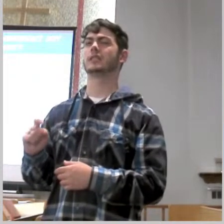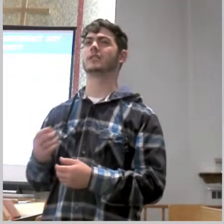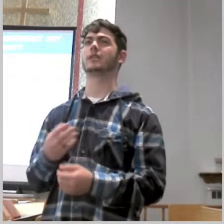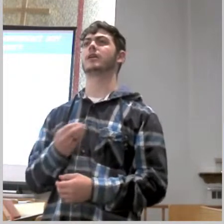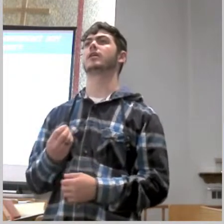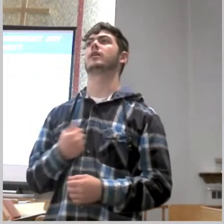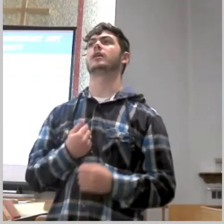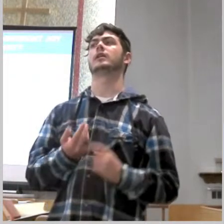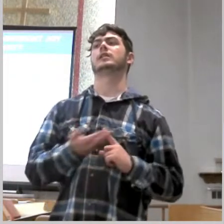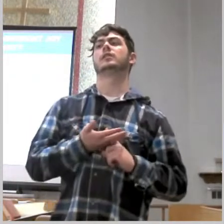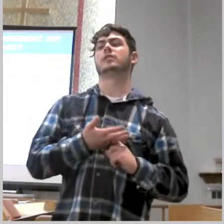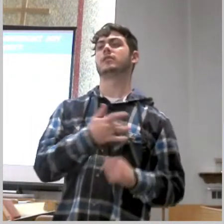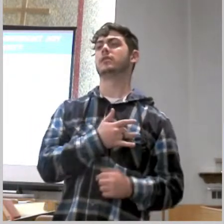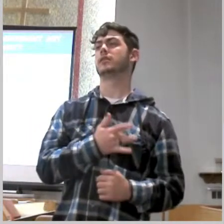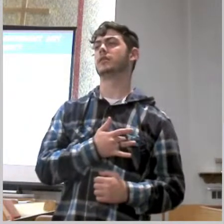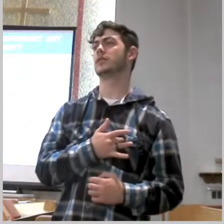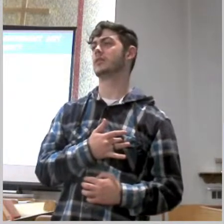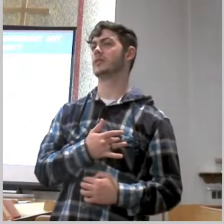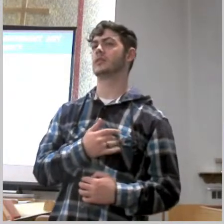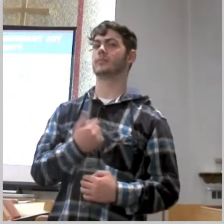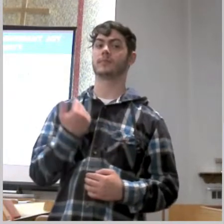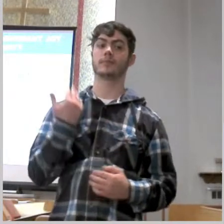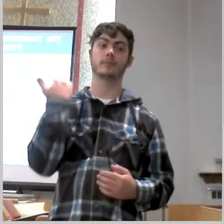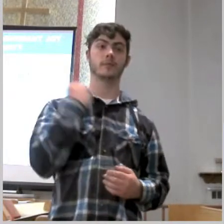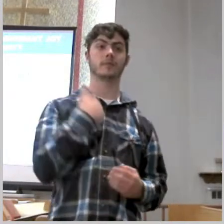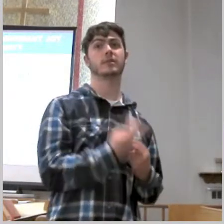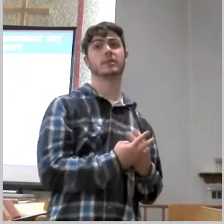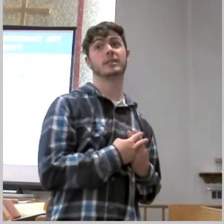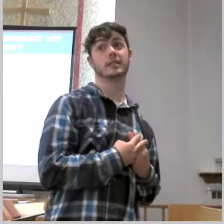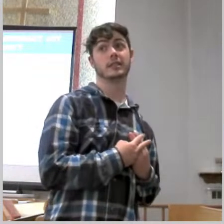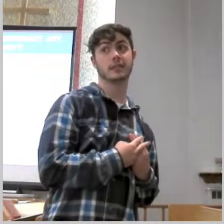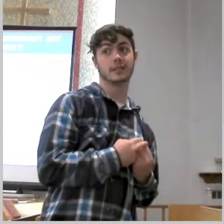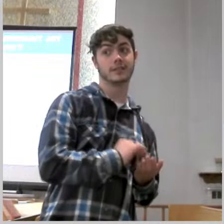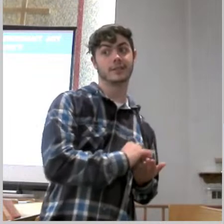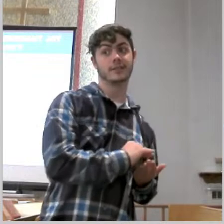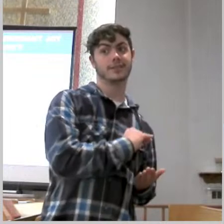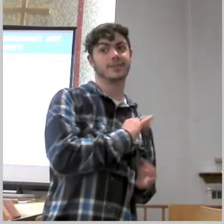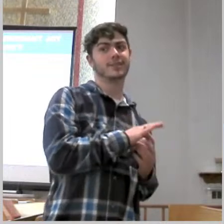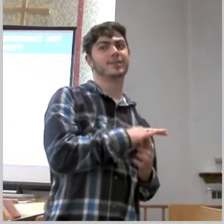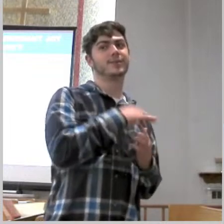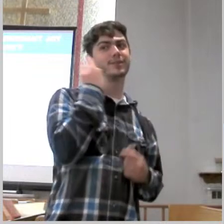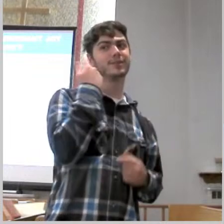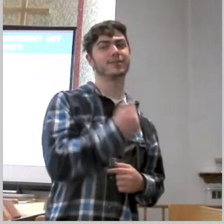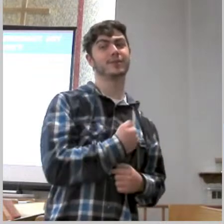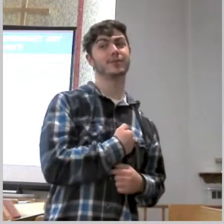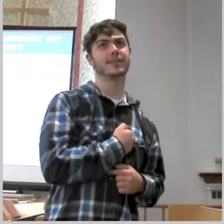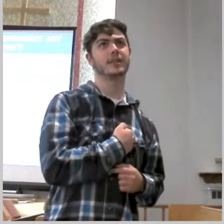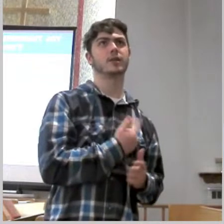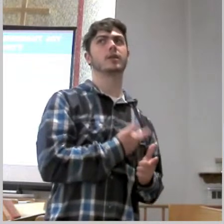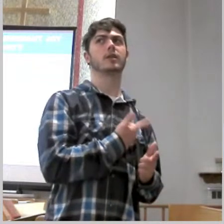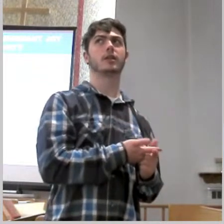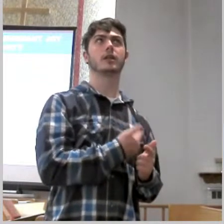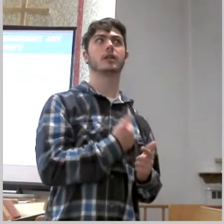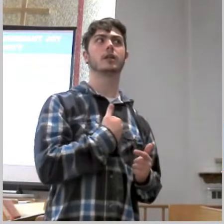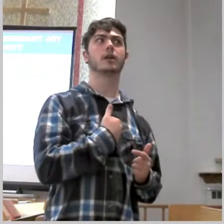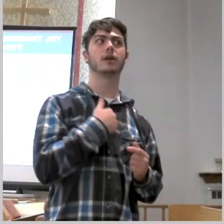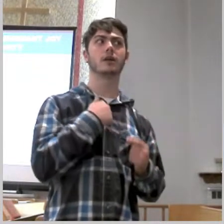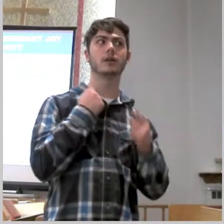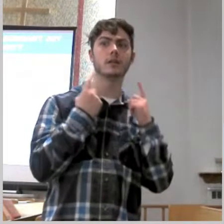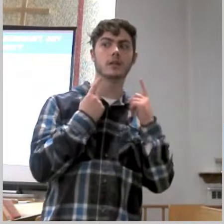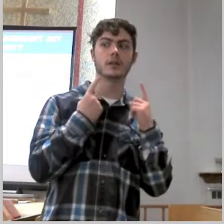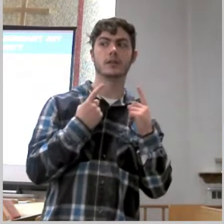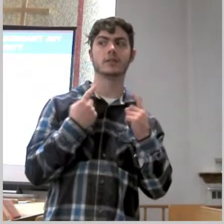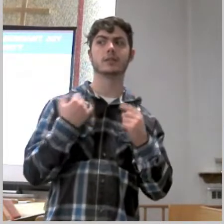heart and touch your heart. You may be saving up for something special for you, but all of a sudden you realize that one of